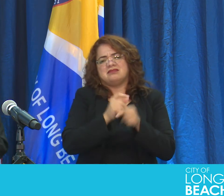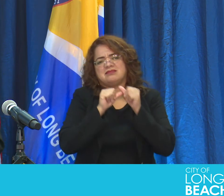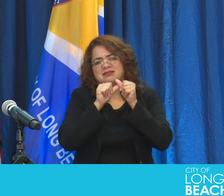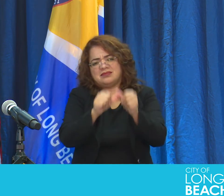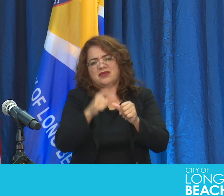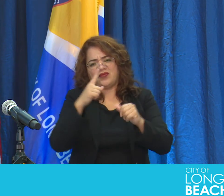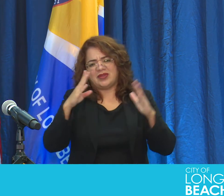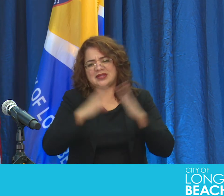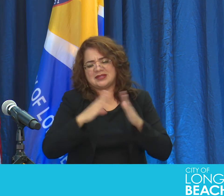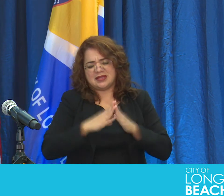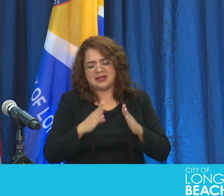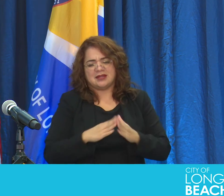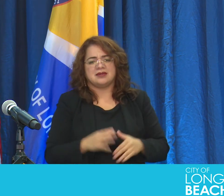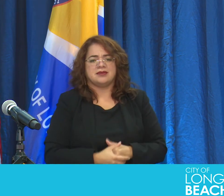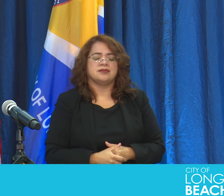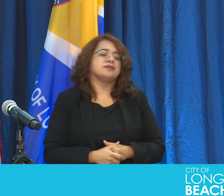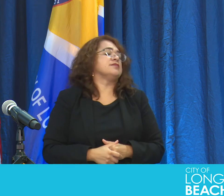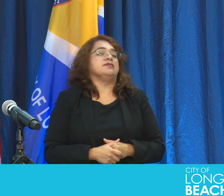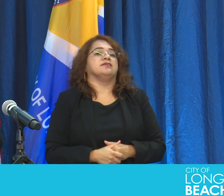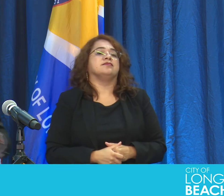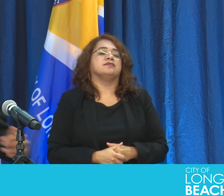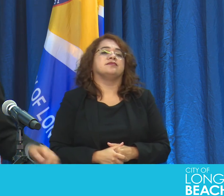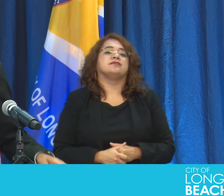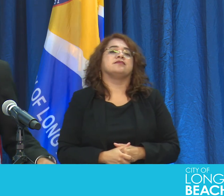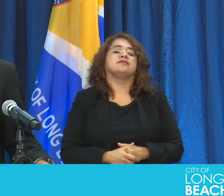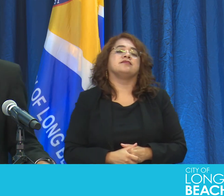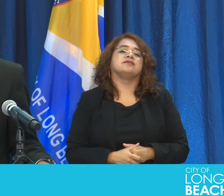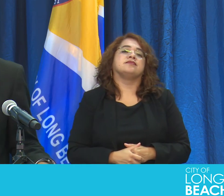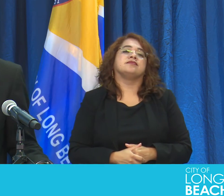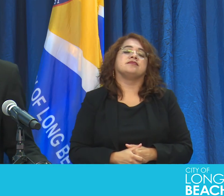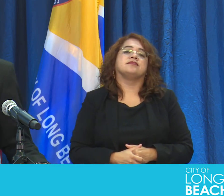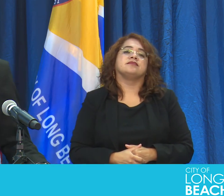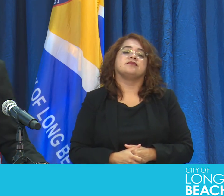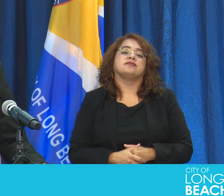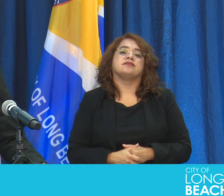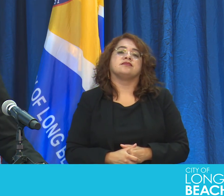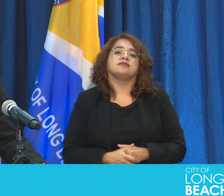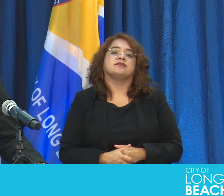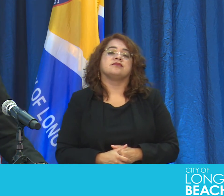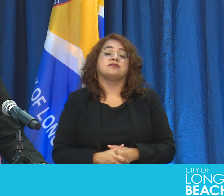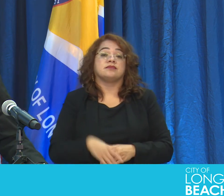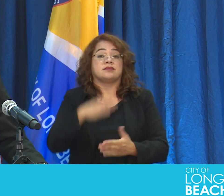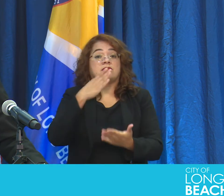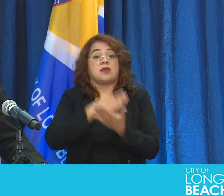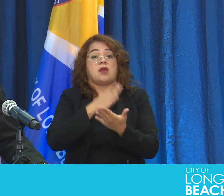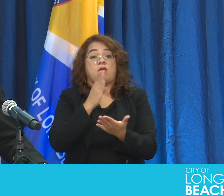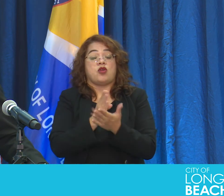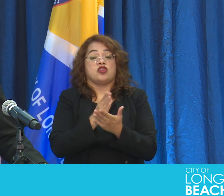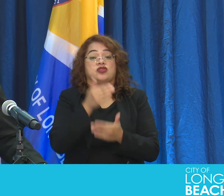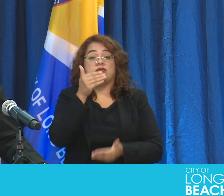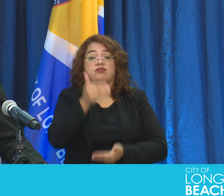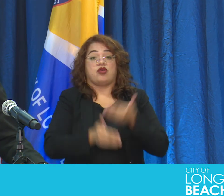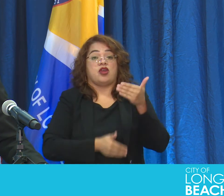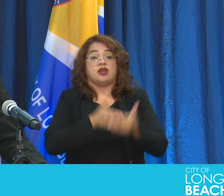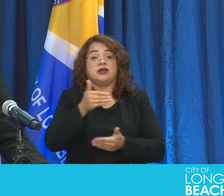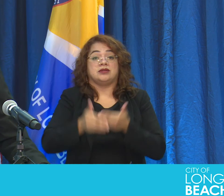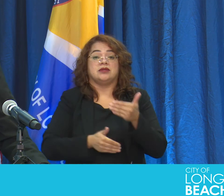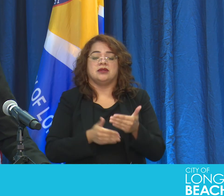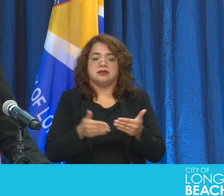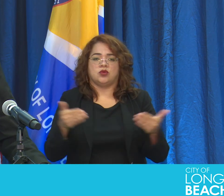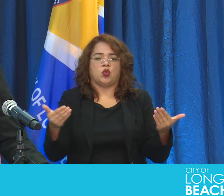finally, I will just also add that the budget process really now enters a new